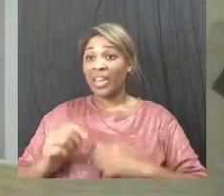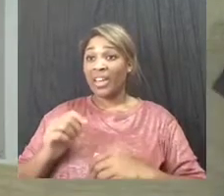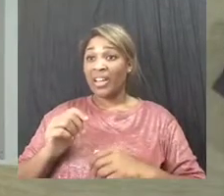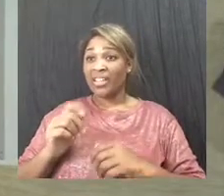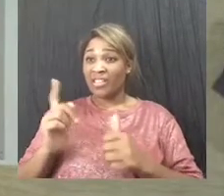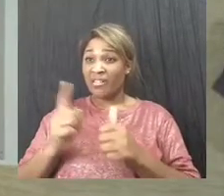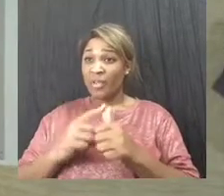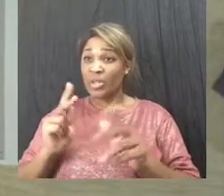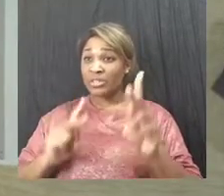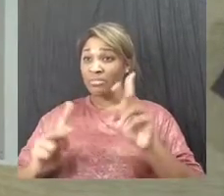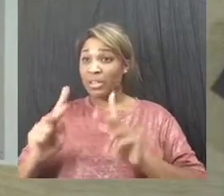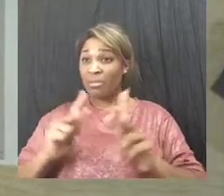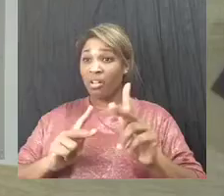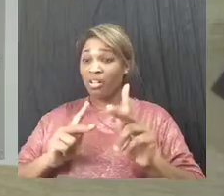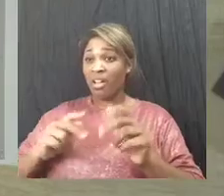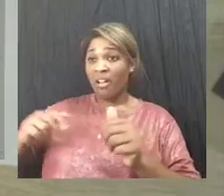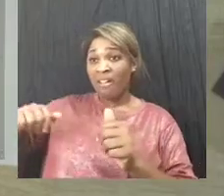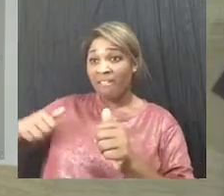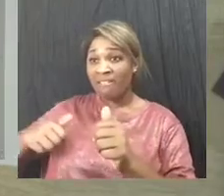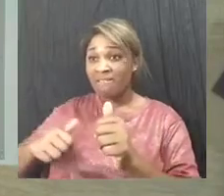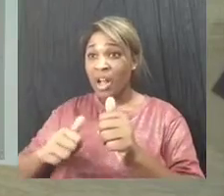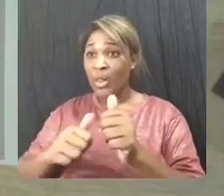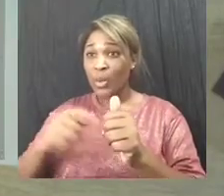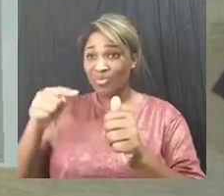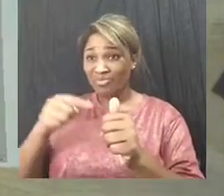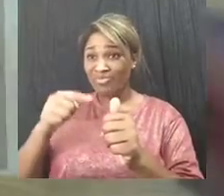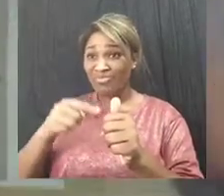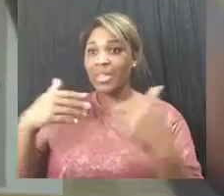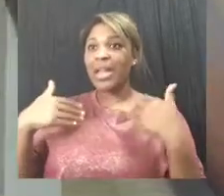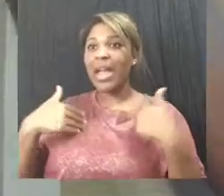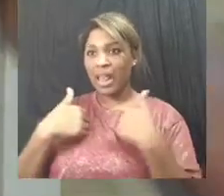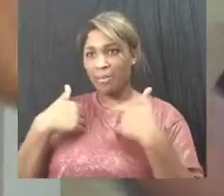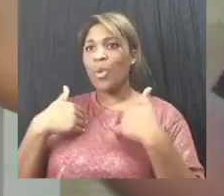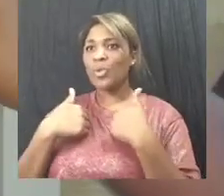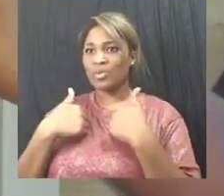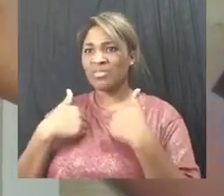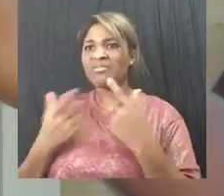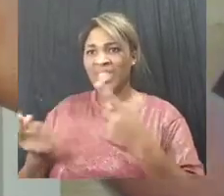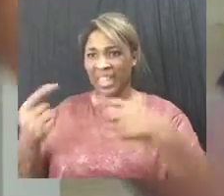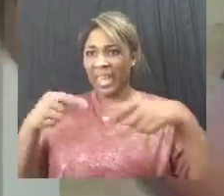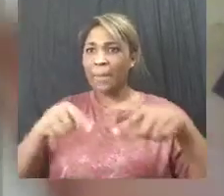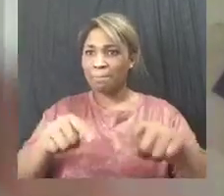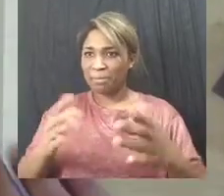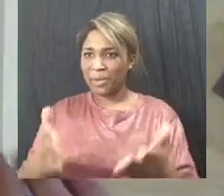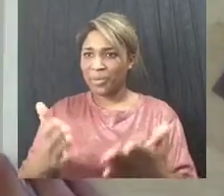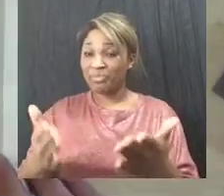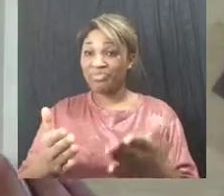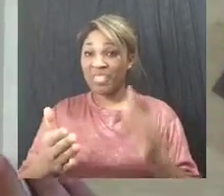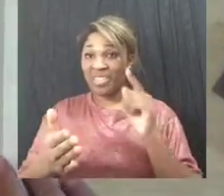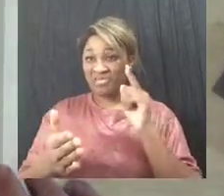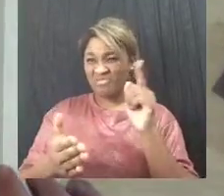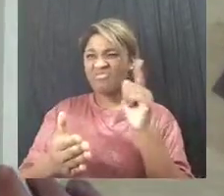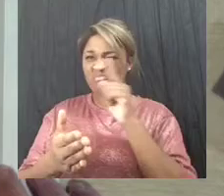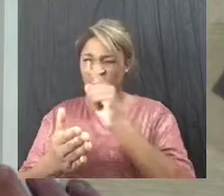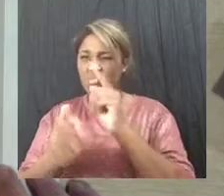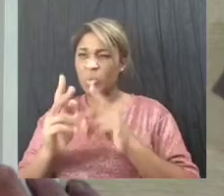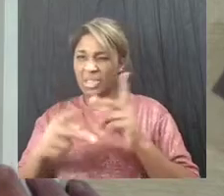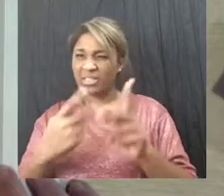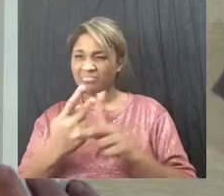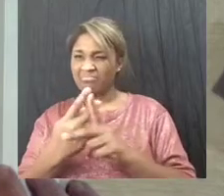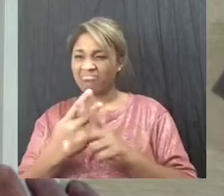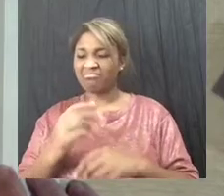followed, animals would come through here, and that would be these guys, and some other types of animals